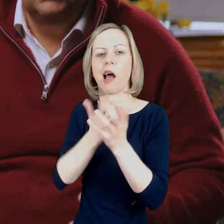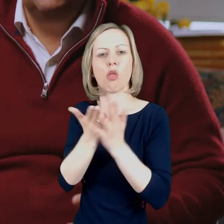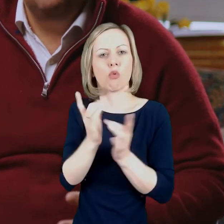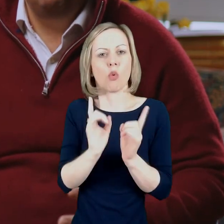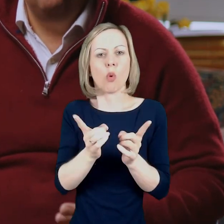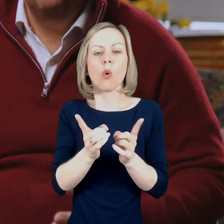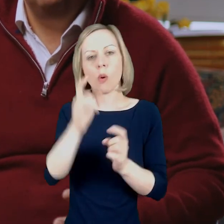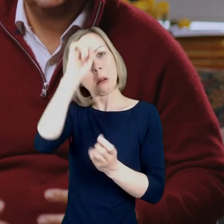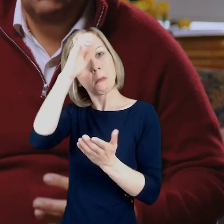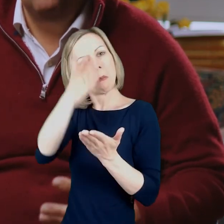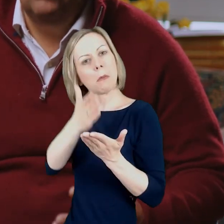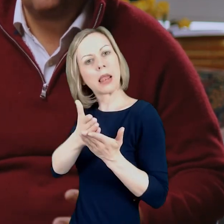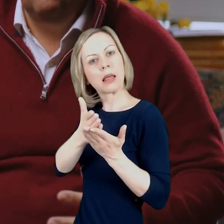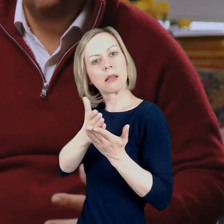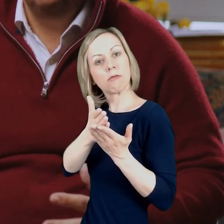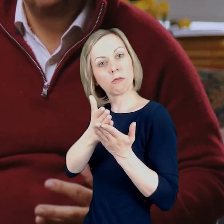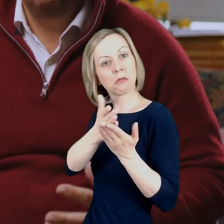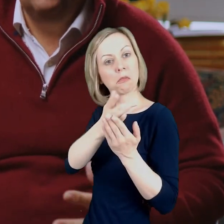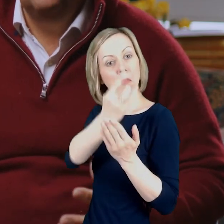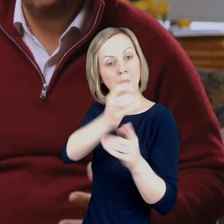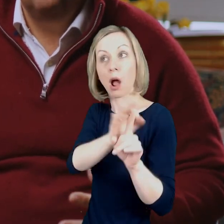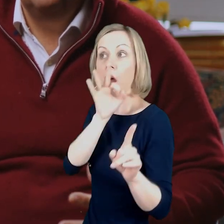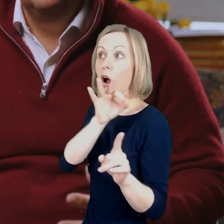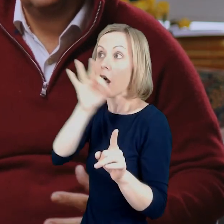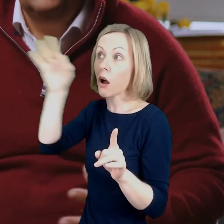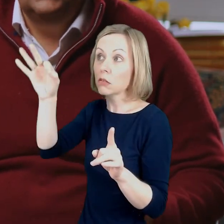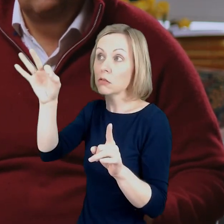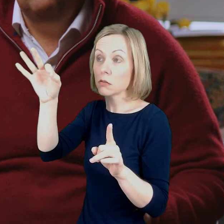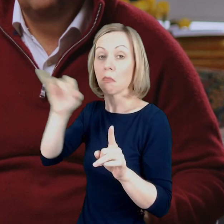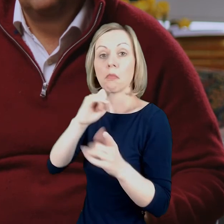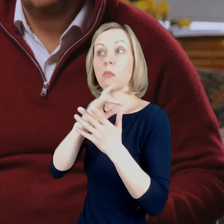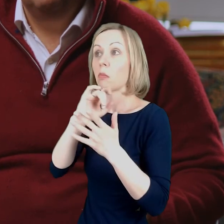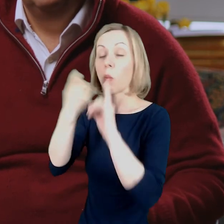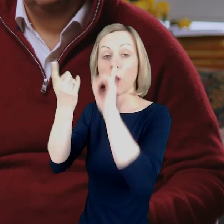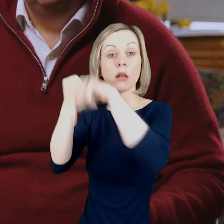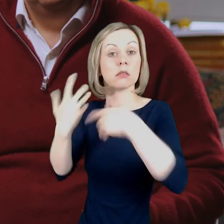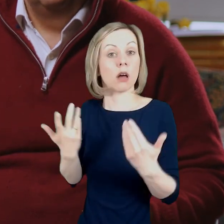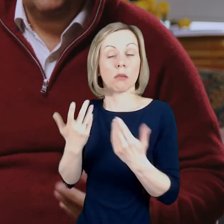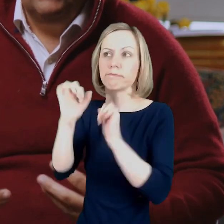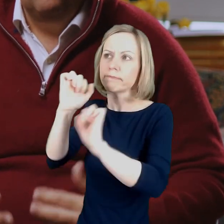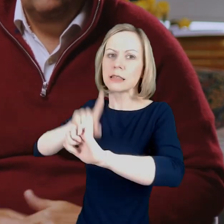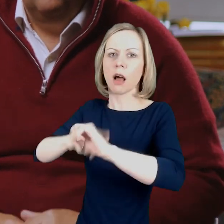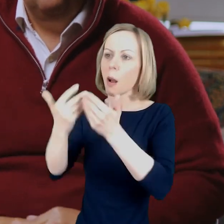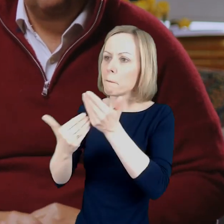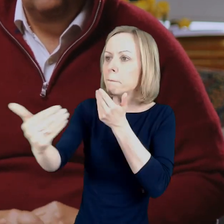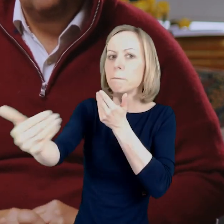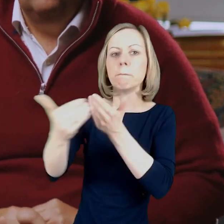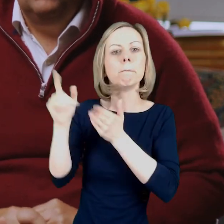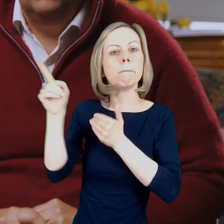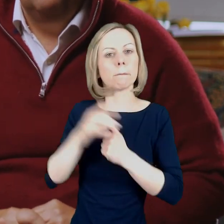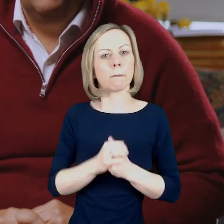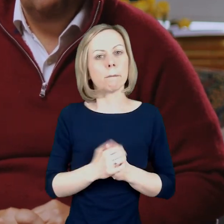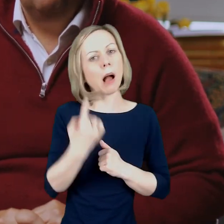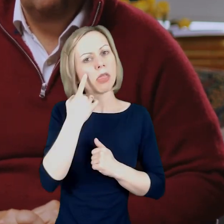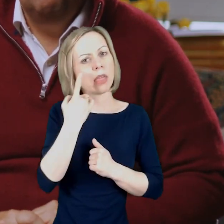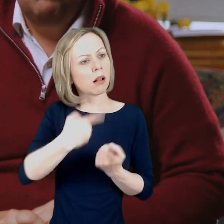just believed that what he was asking for, God would answer in his own time. And I think that says a lot to us